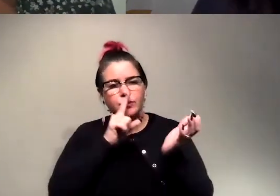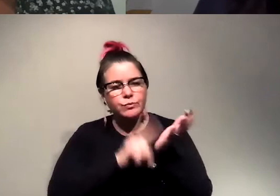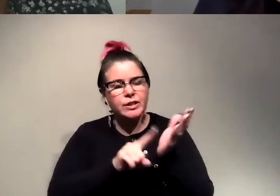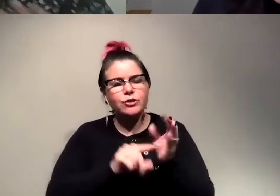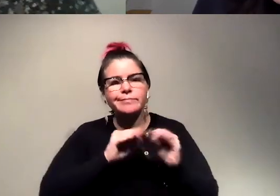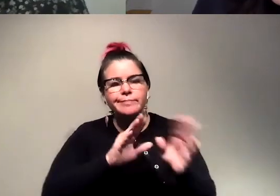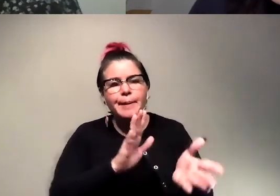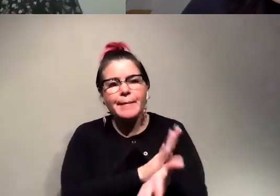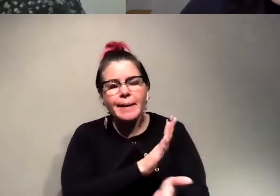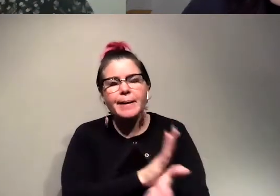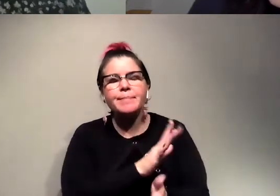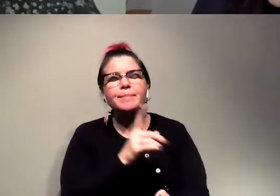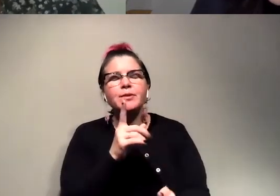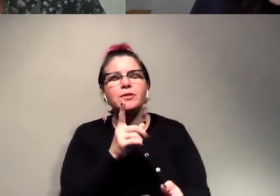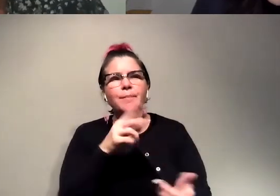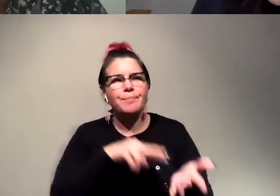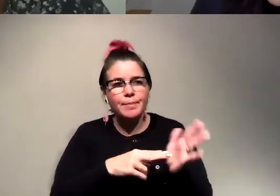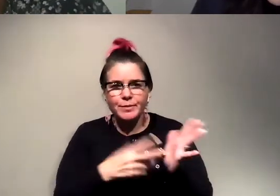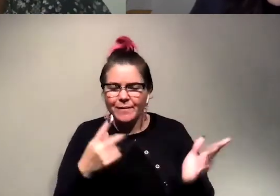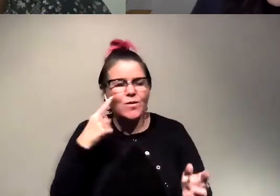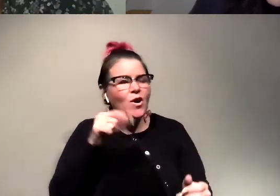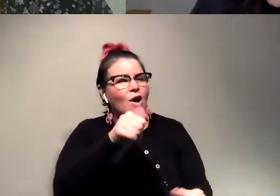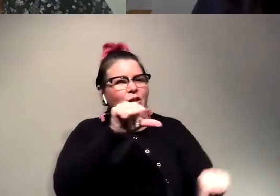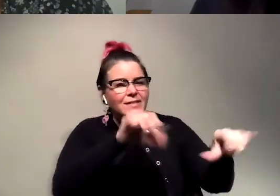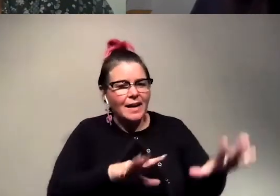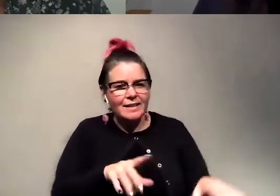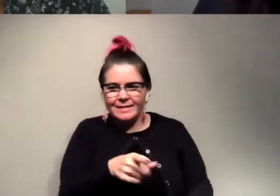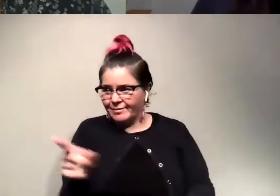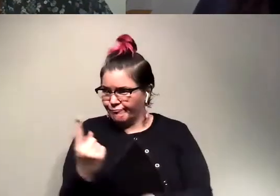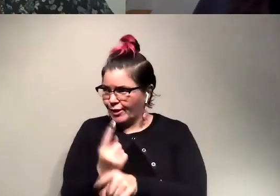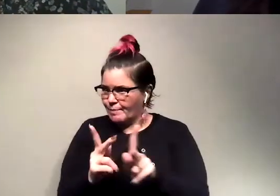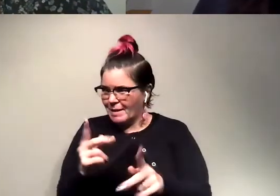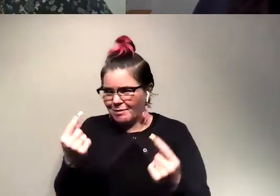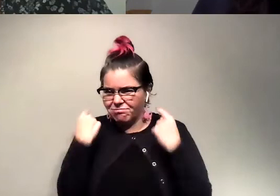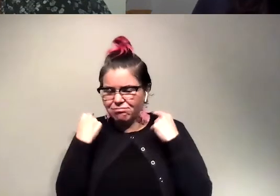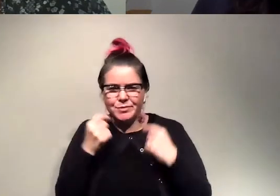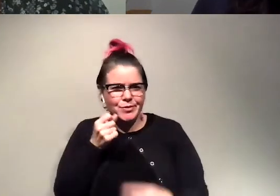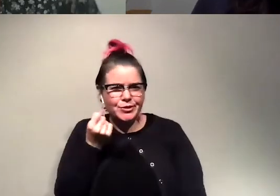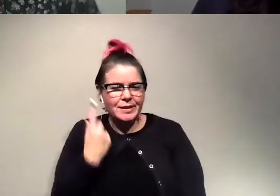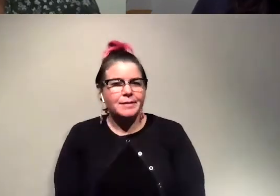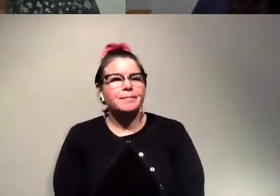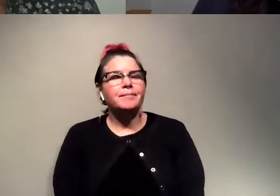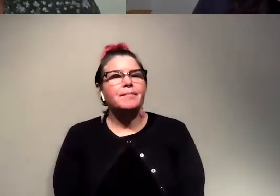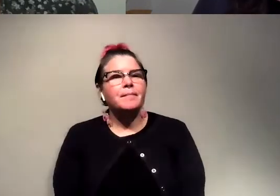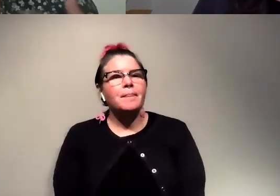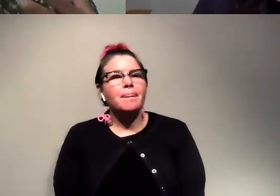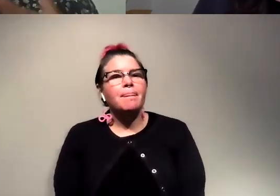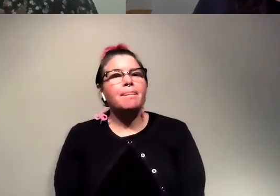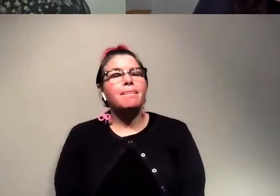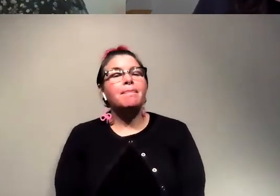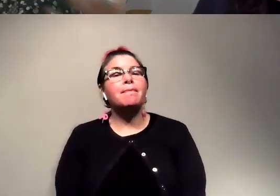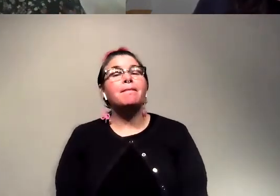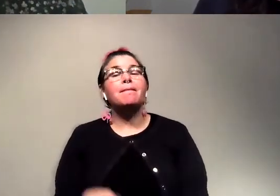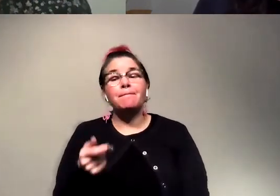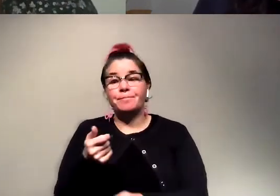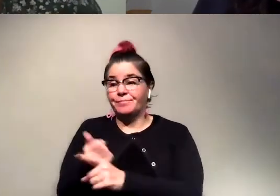and it's for other scientists and people don't understand it. because you don't work in this